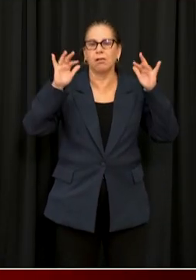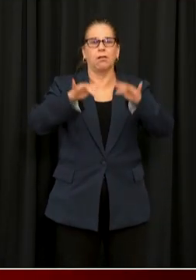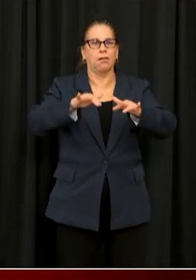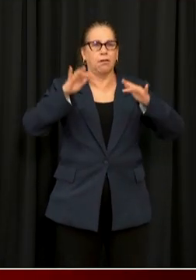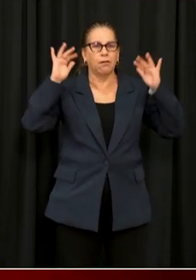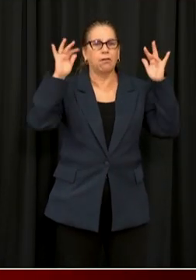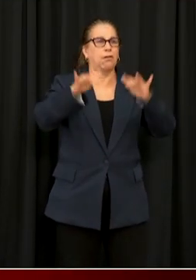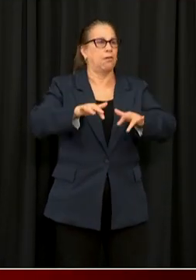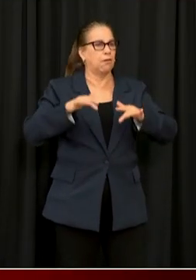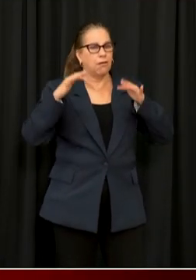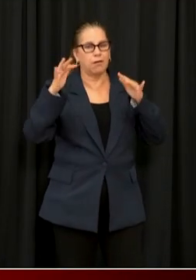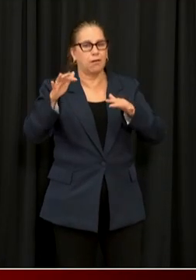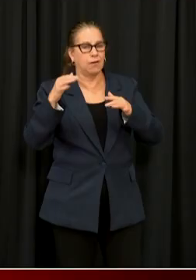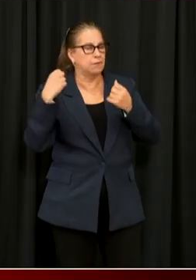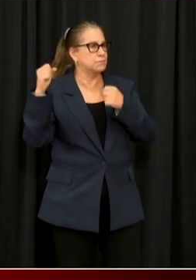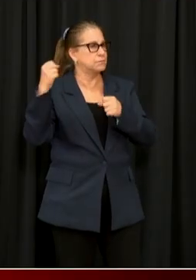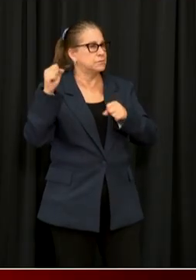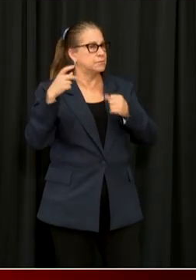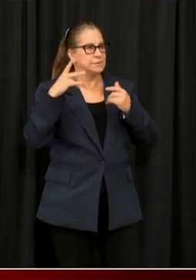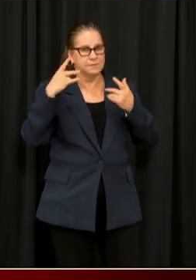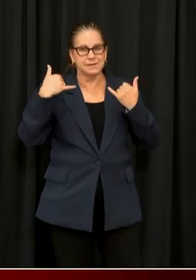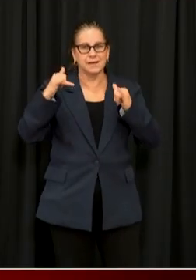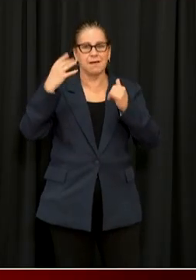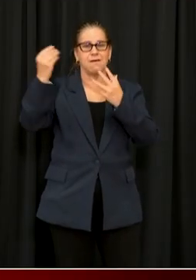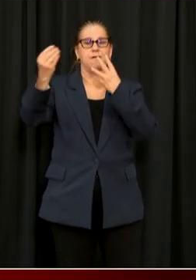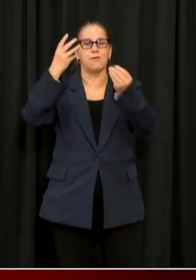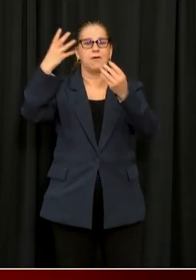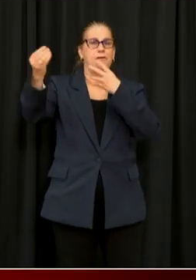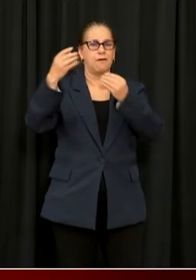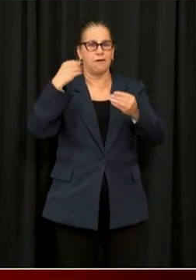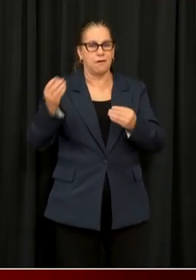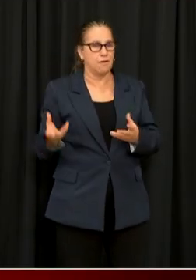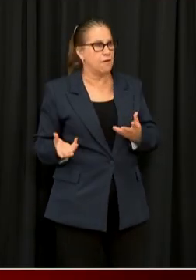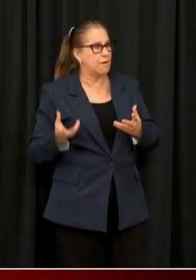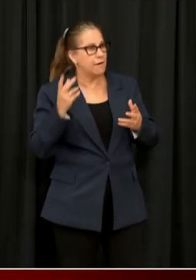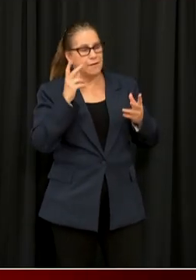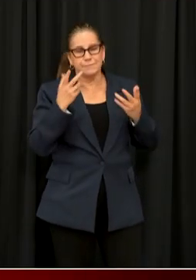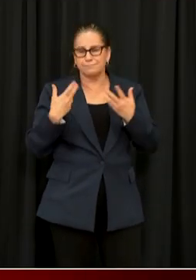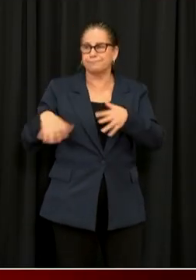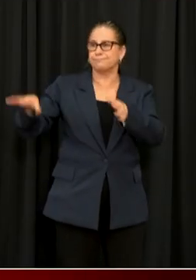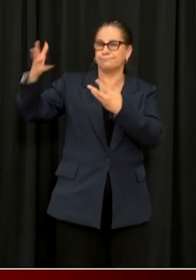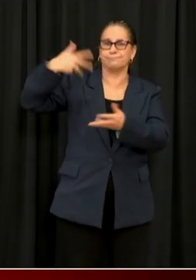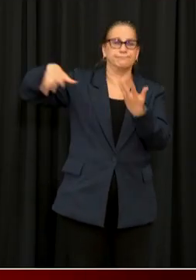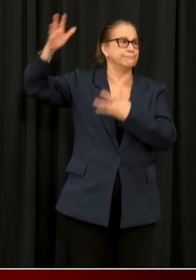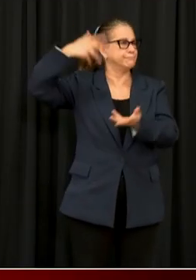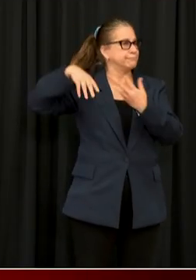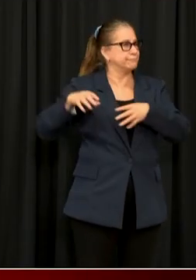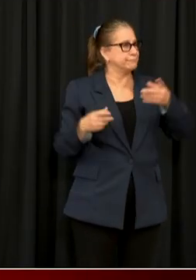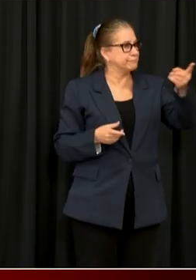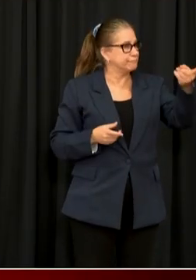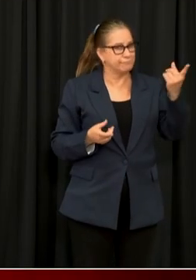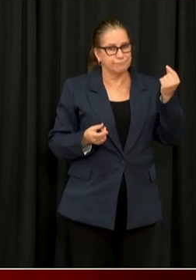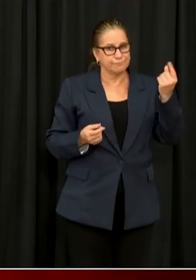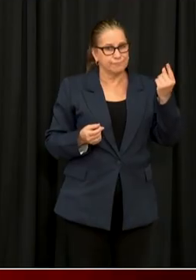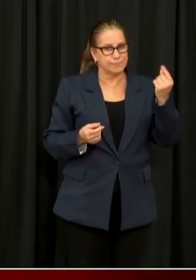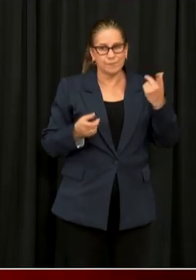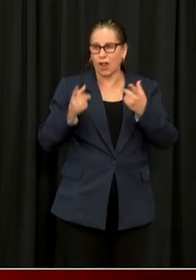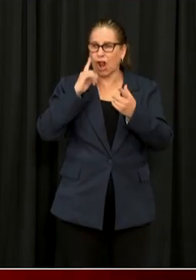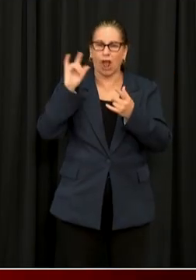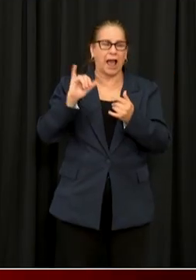gathering down on H and 16th? Yes, you can go down there, but we can't have large crowds. So is